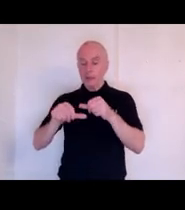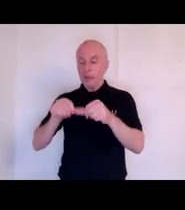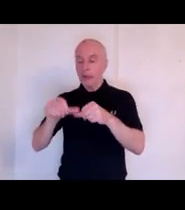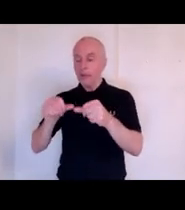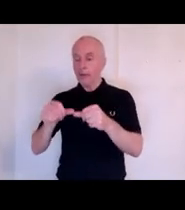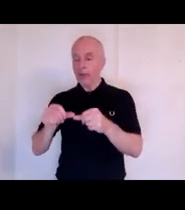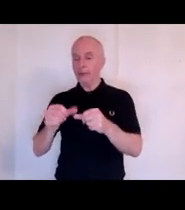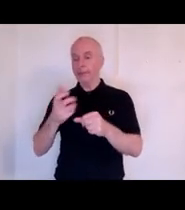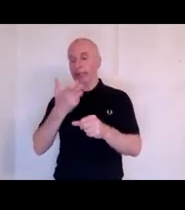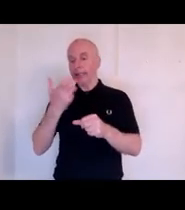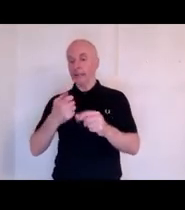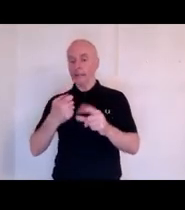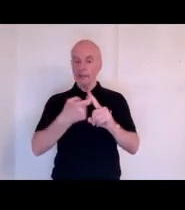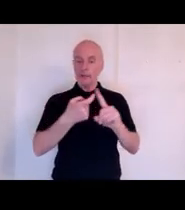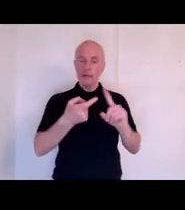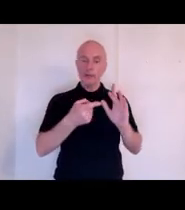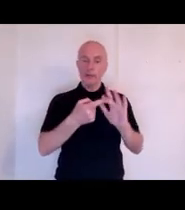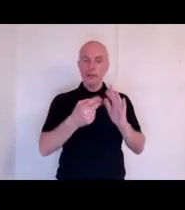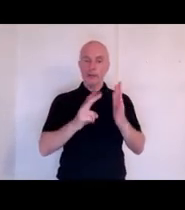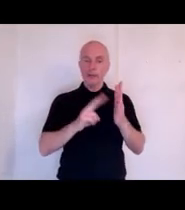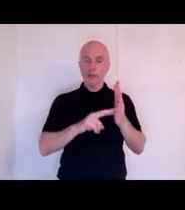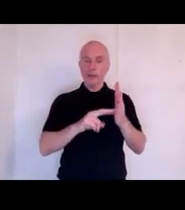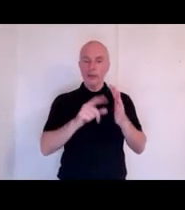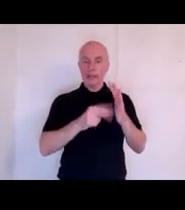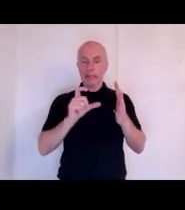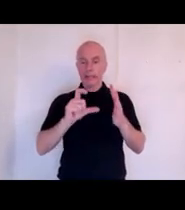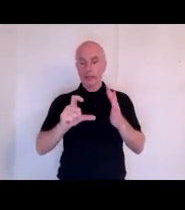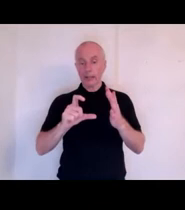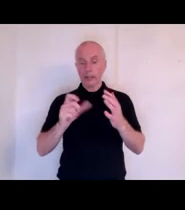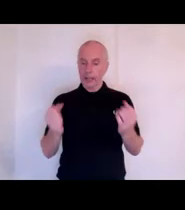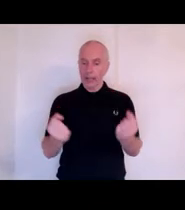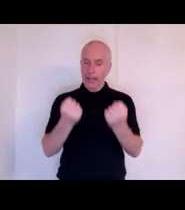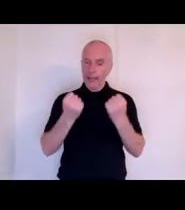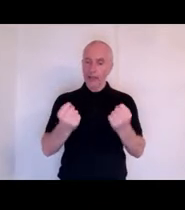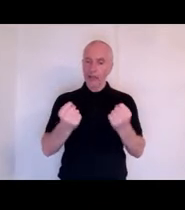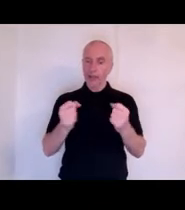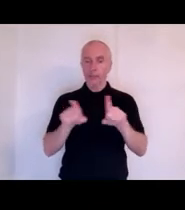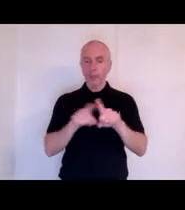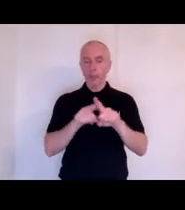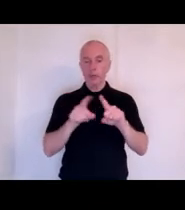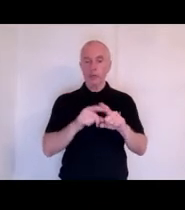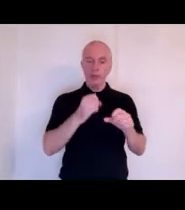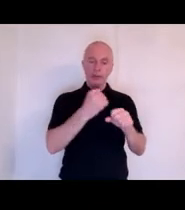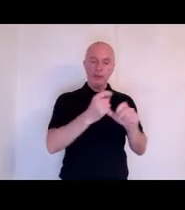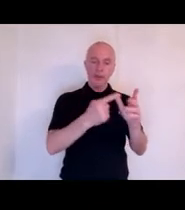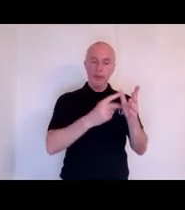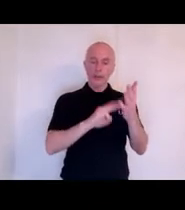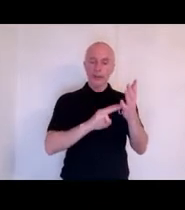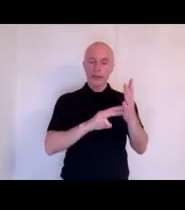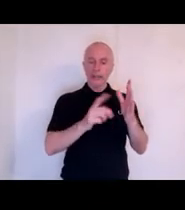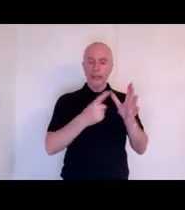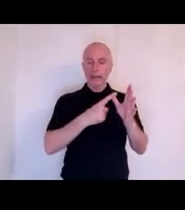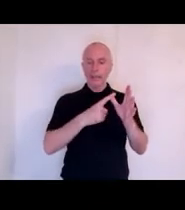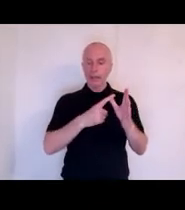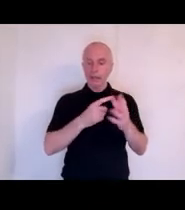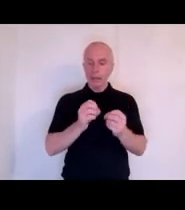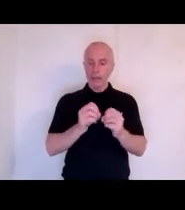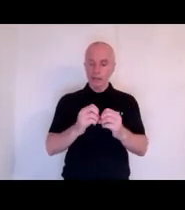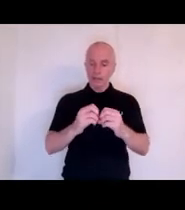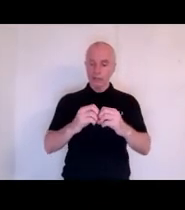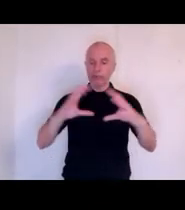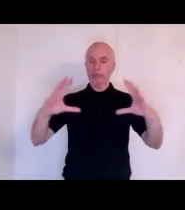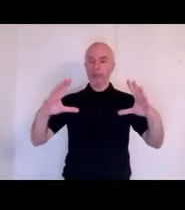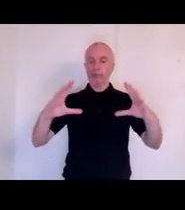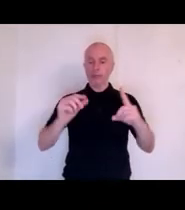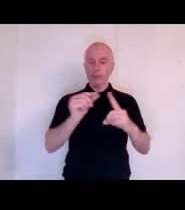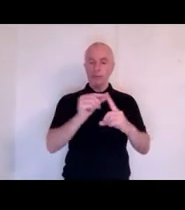kinetic energy of those two fission elements, we also have a significant gamma release. We have something called prompt gamma release. Most of